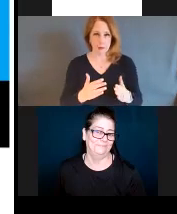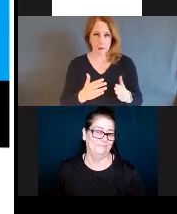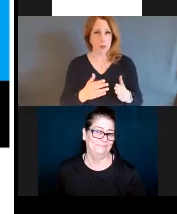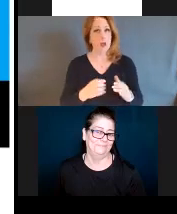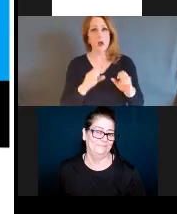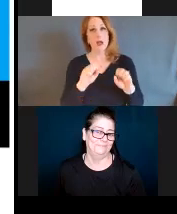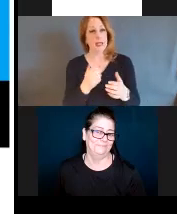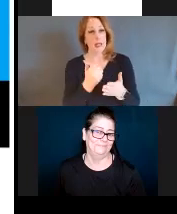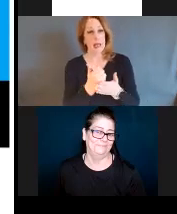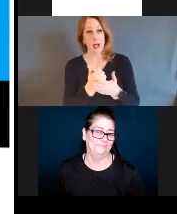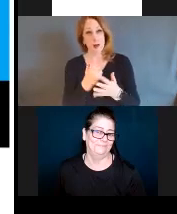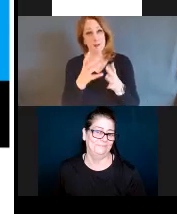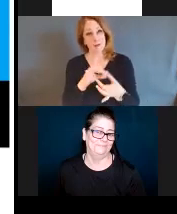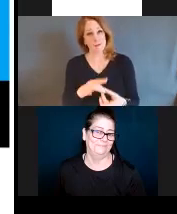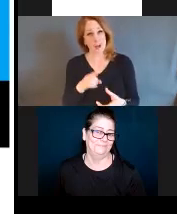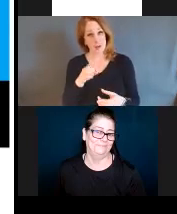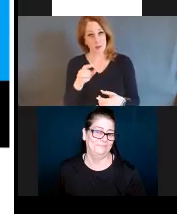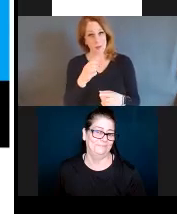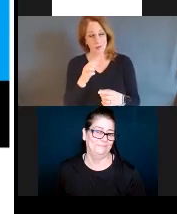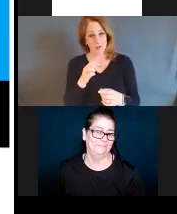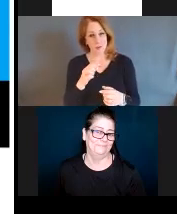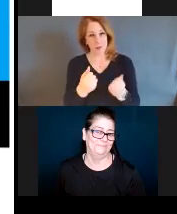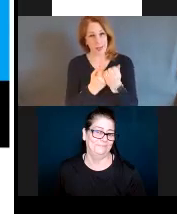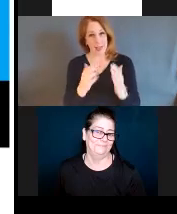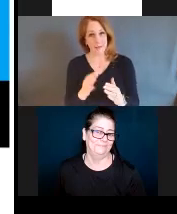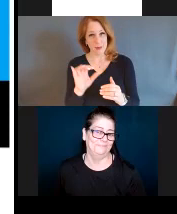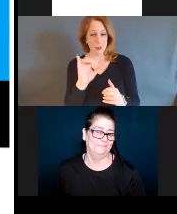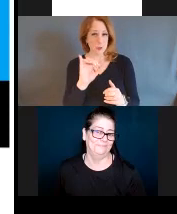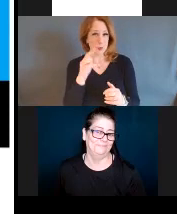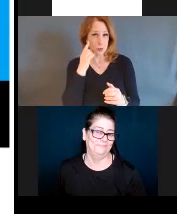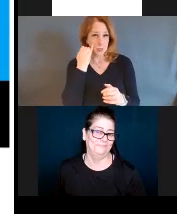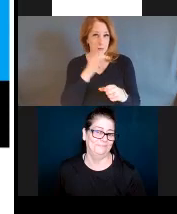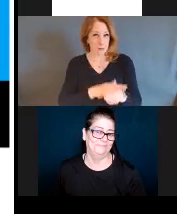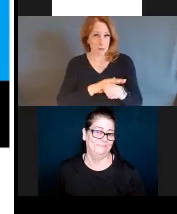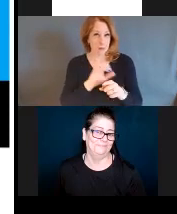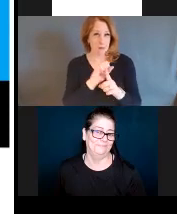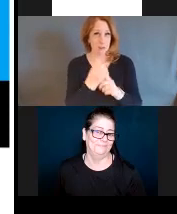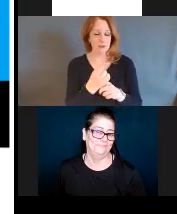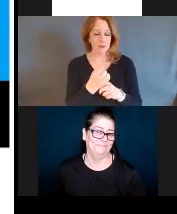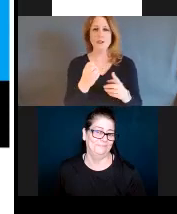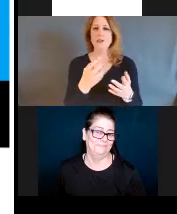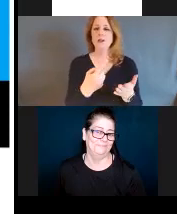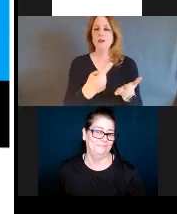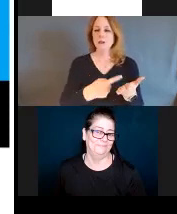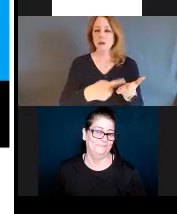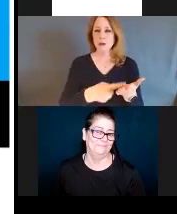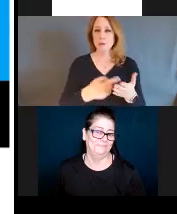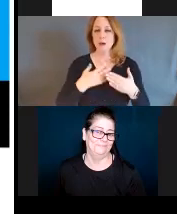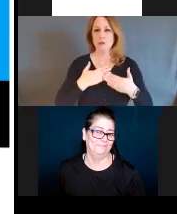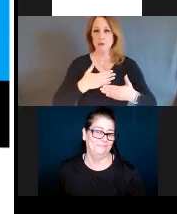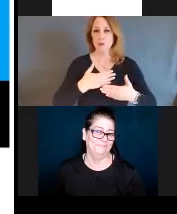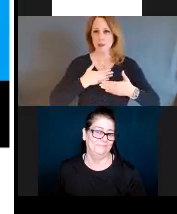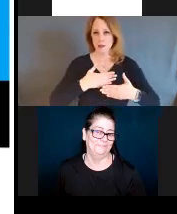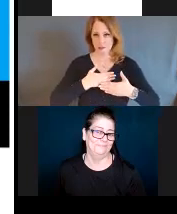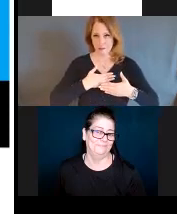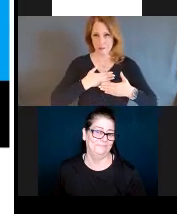help ground you in stressful situations. So let's talk about breathing techniques. This is probably